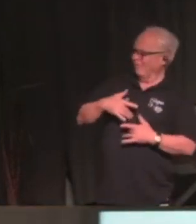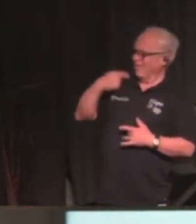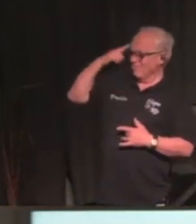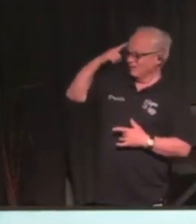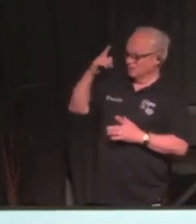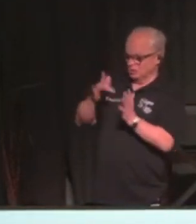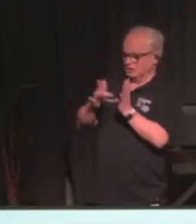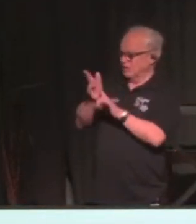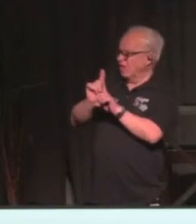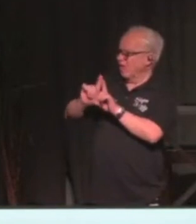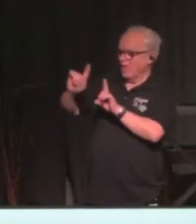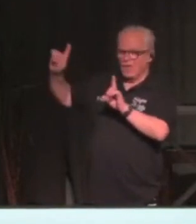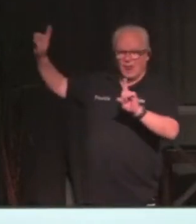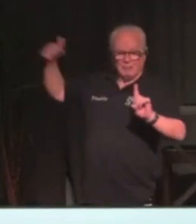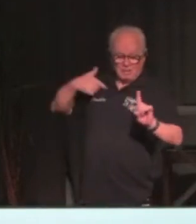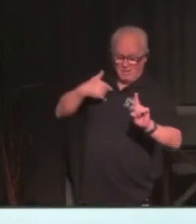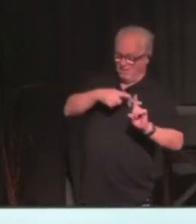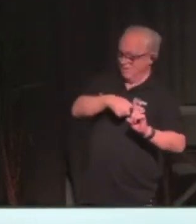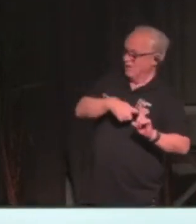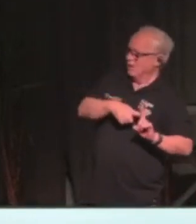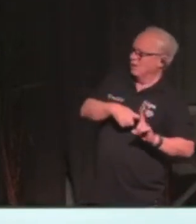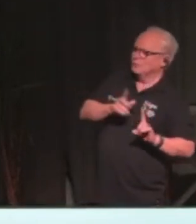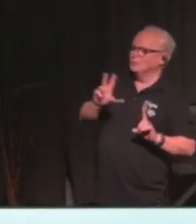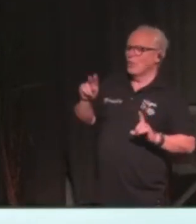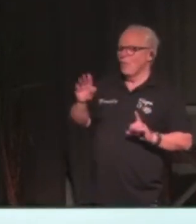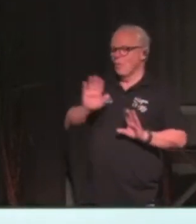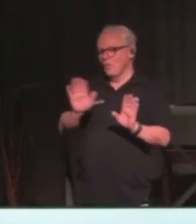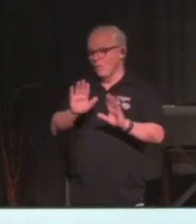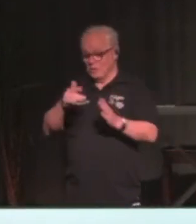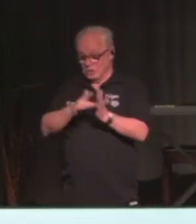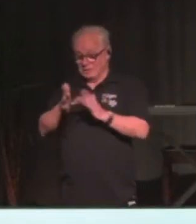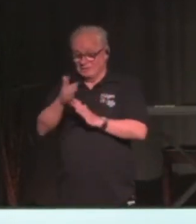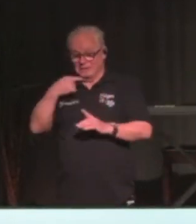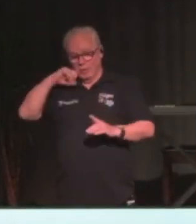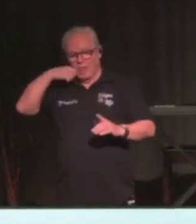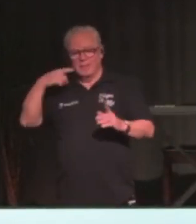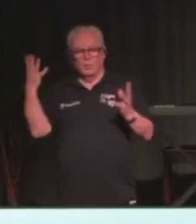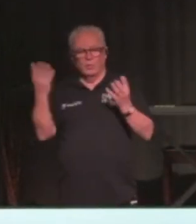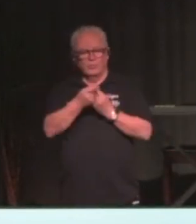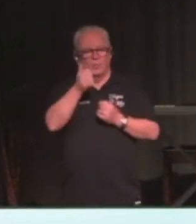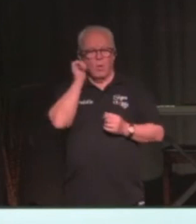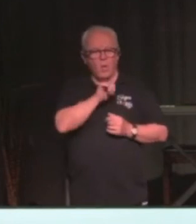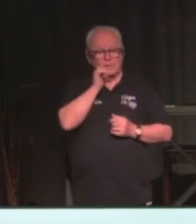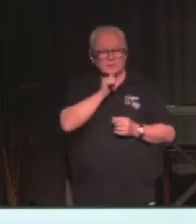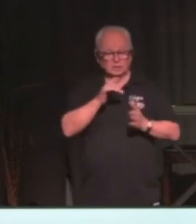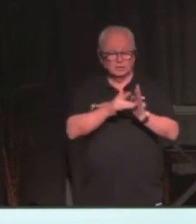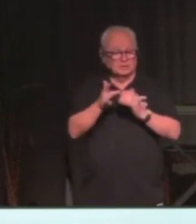he abandoned you, just remember that he said, "I will be with you always." And he doesn't lie.